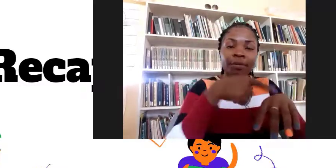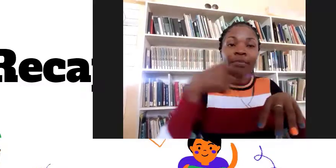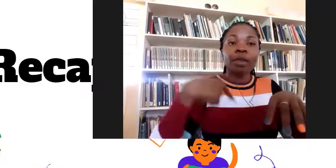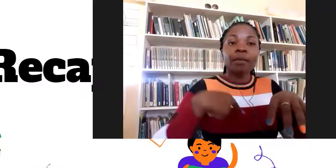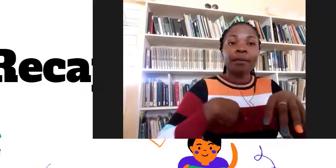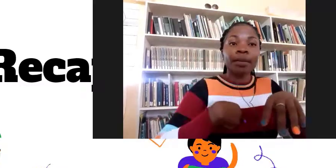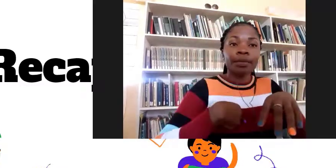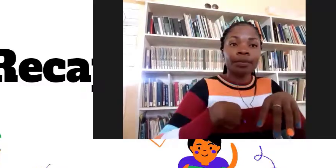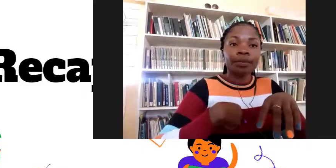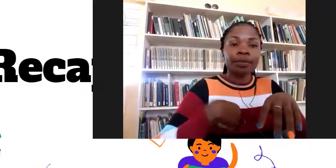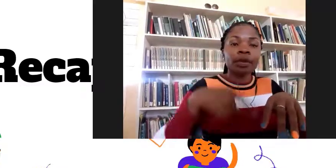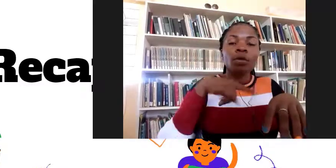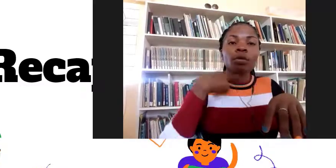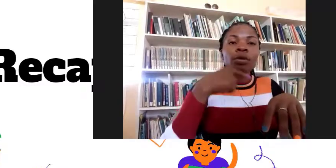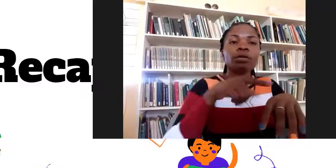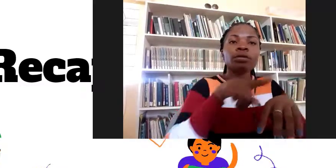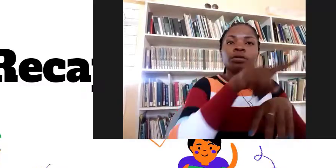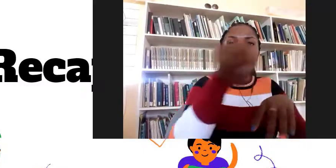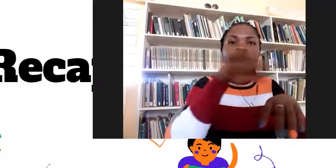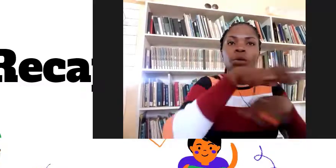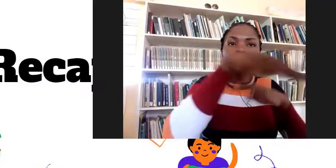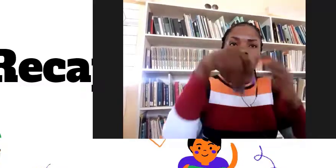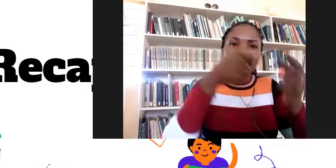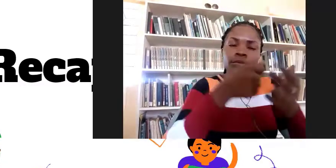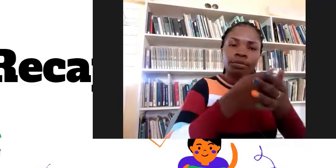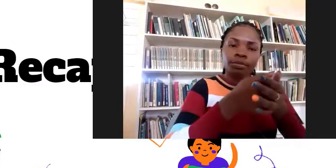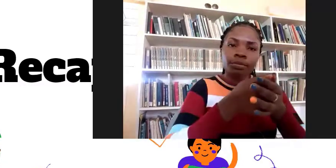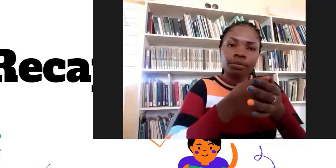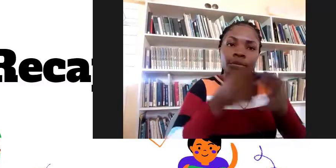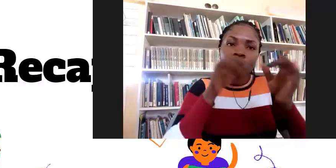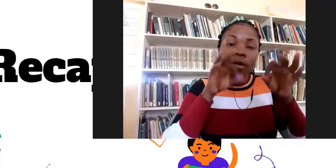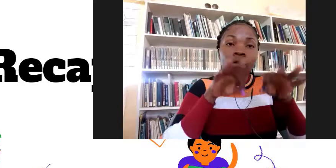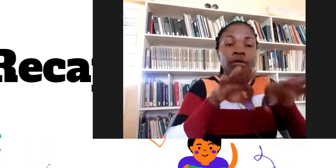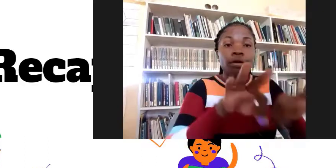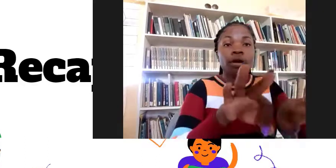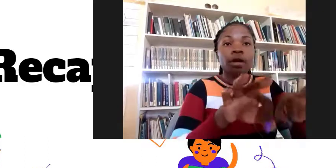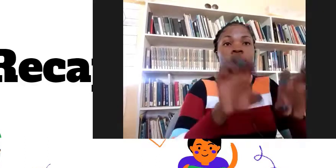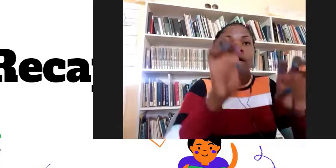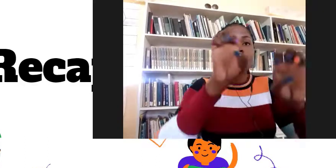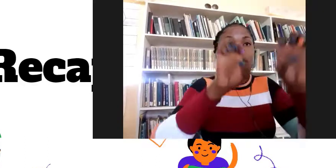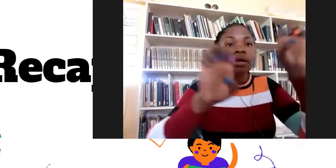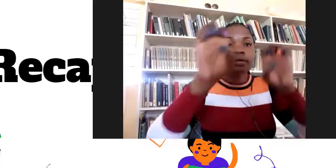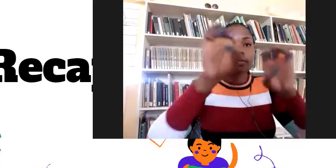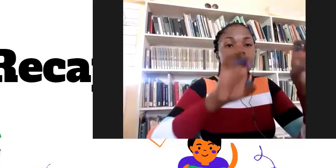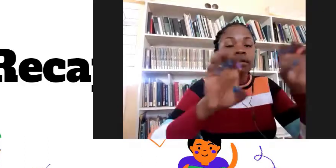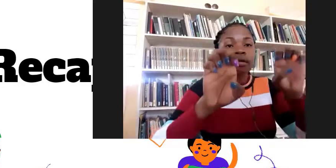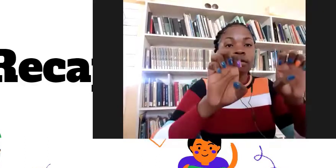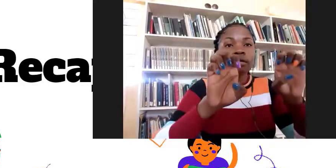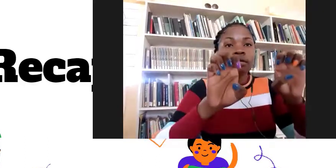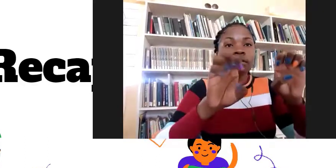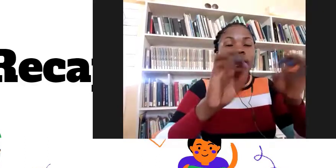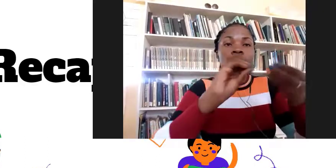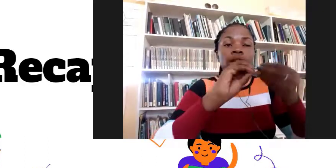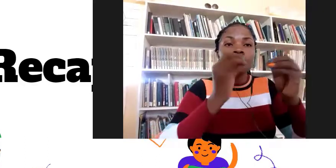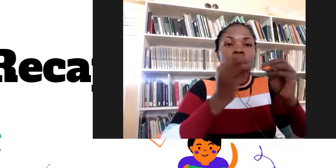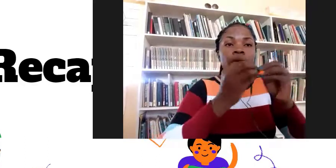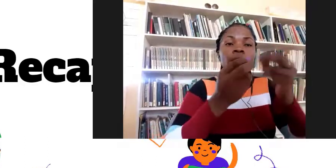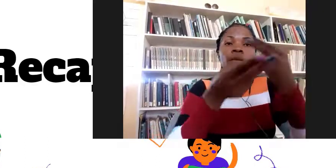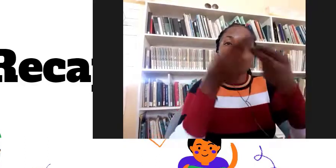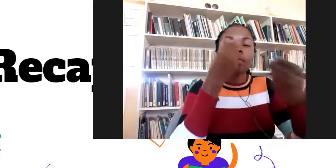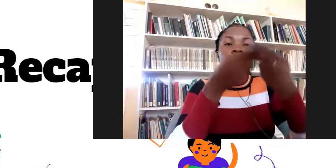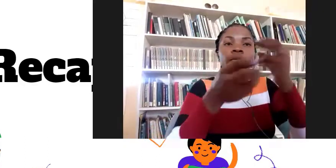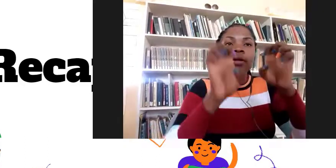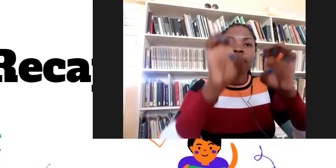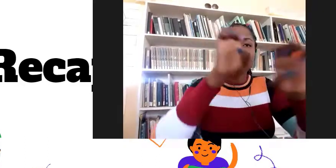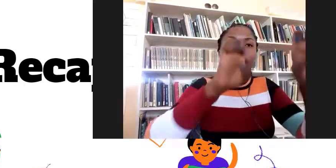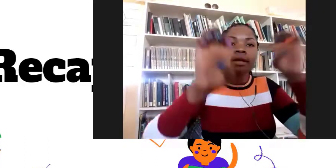whereby we have an even number multiplied by an even number. For example, when we